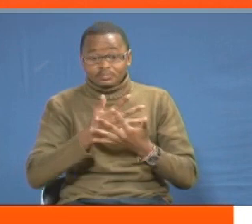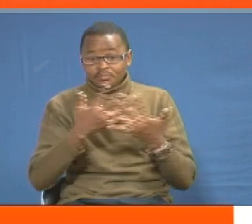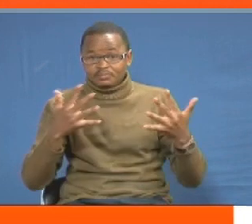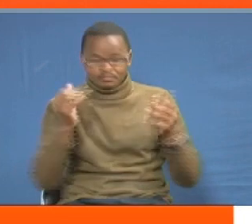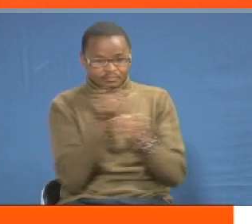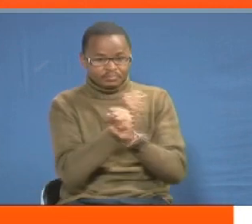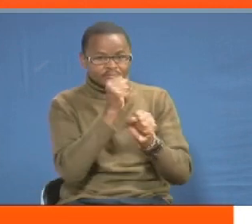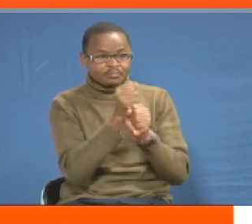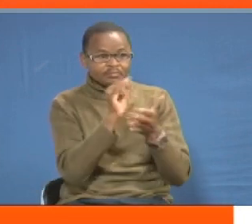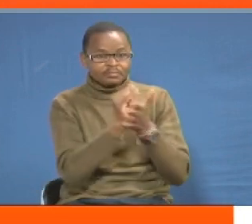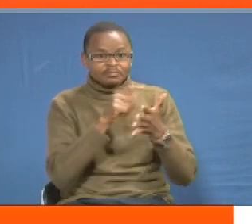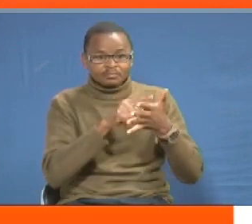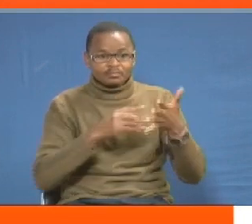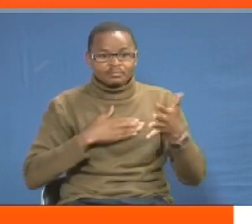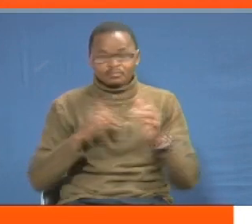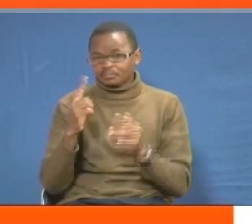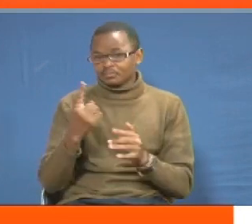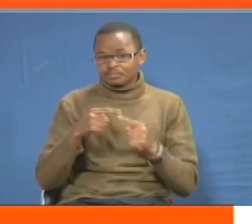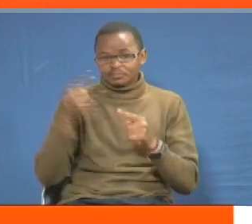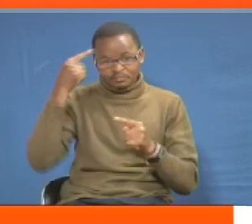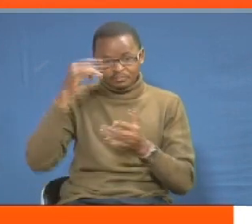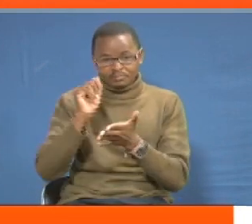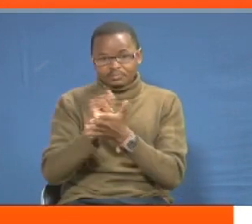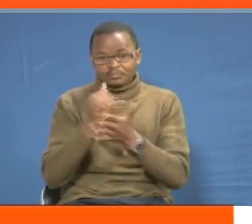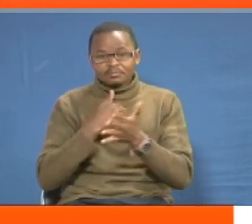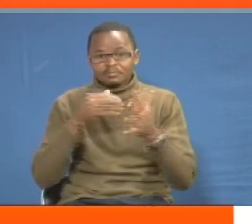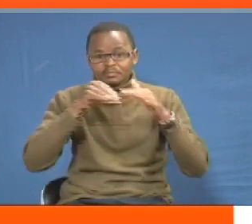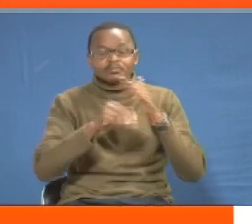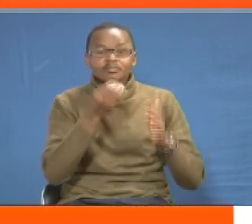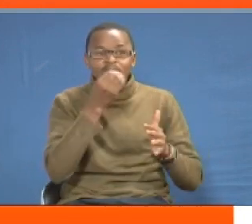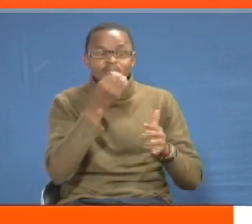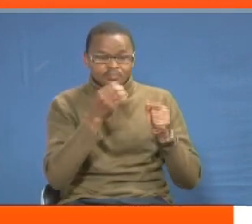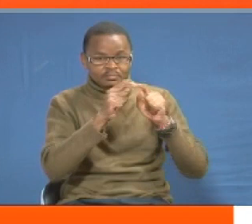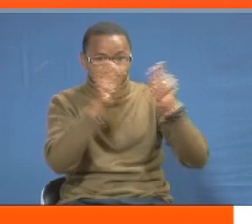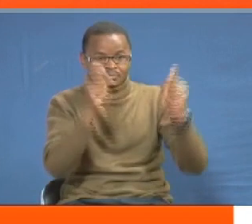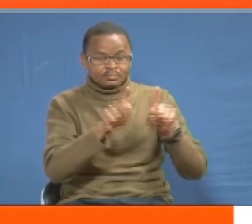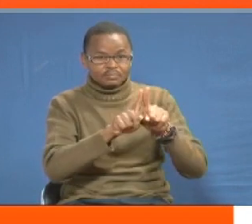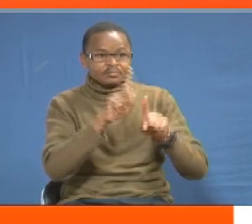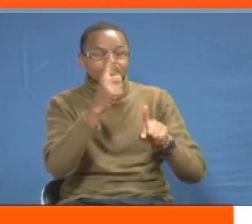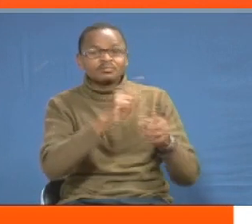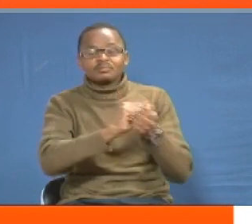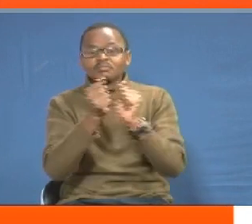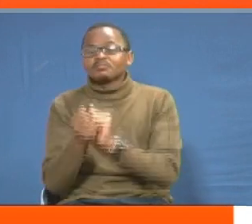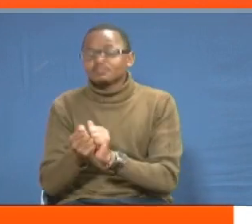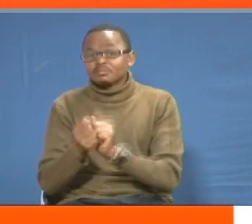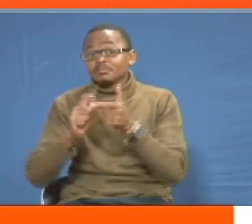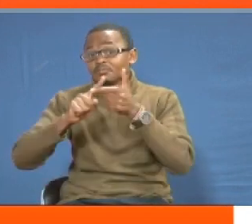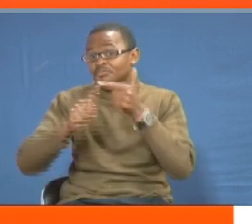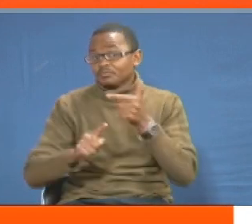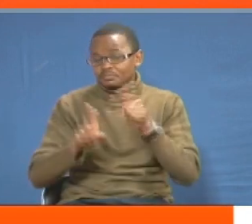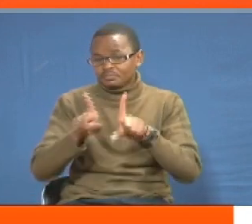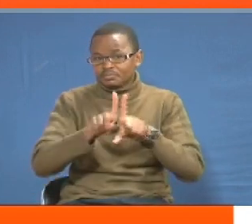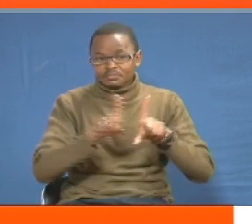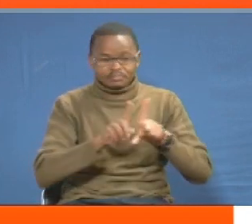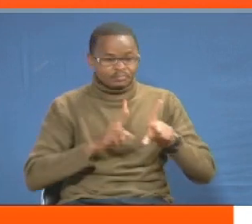produce, and now I cannot do that, what's my first priority? To be able to put food on the table. Priorities shifted.